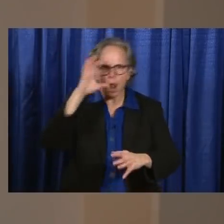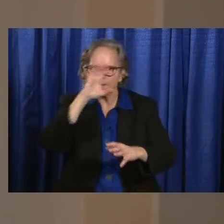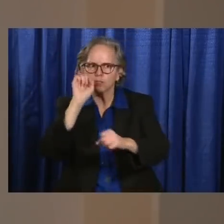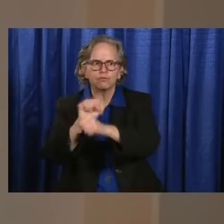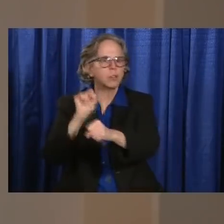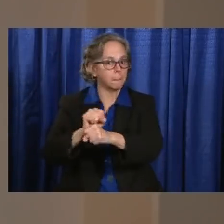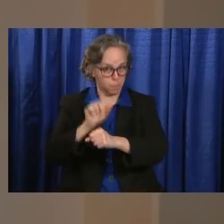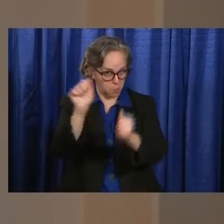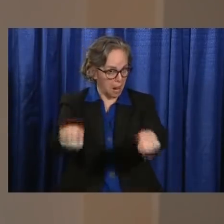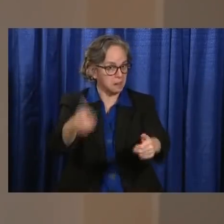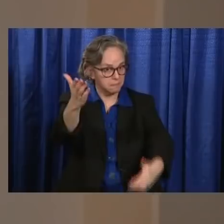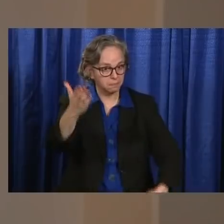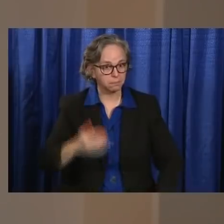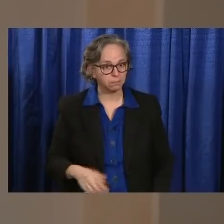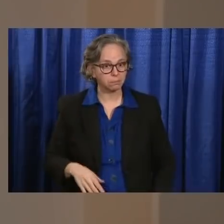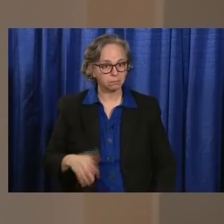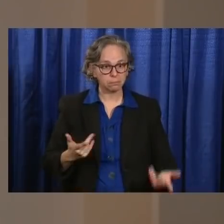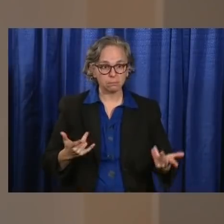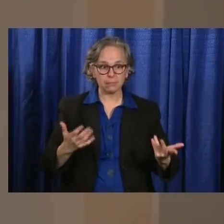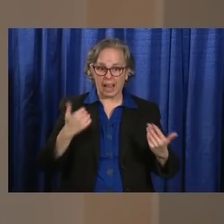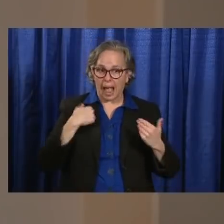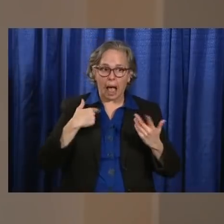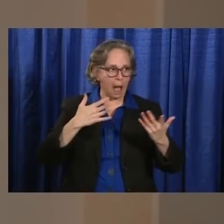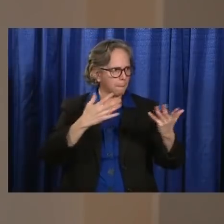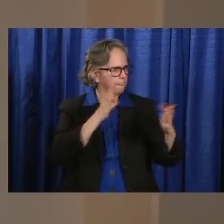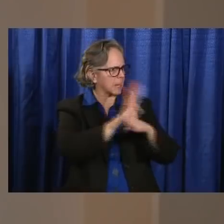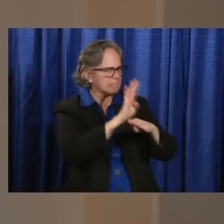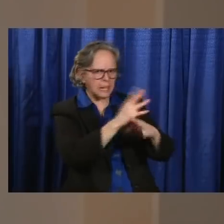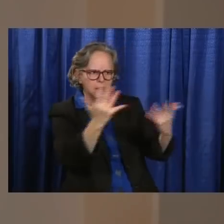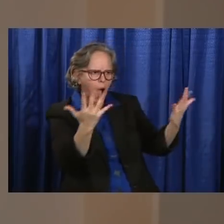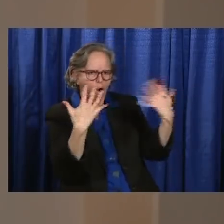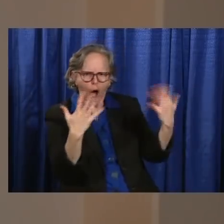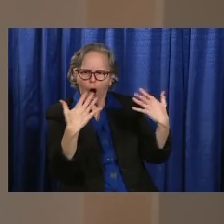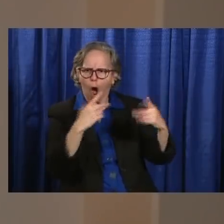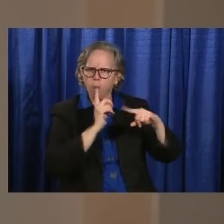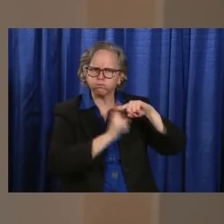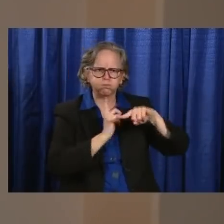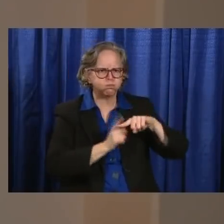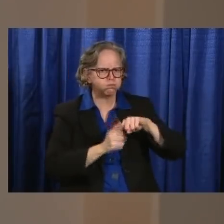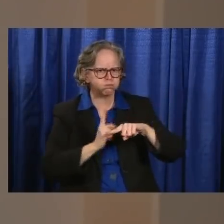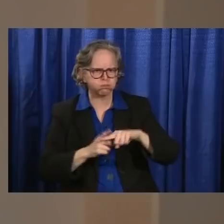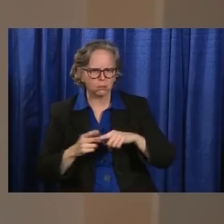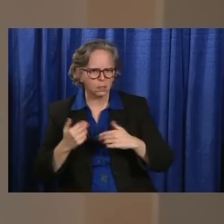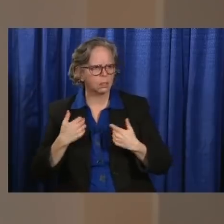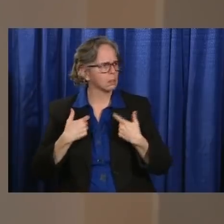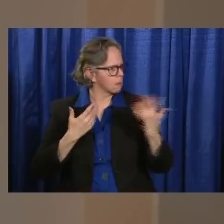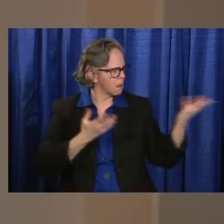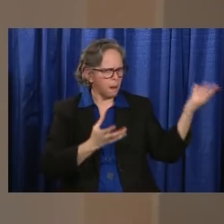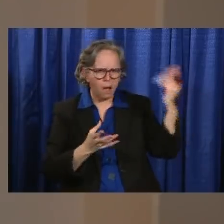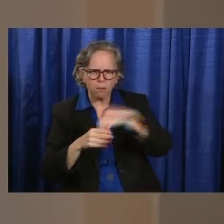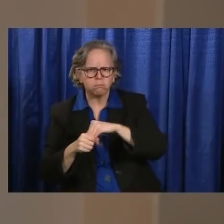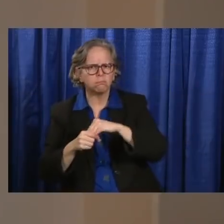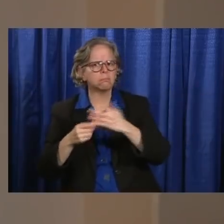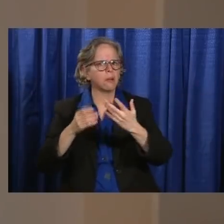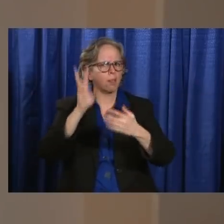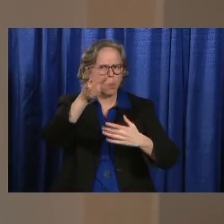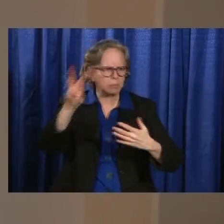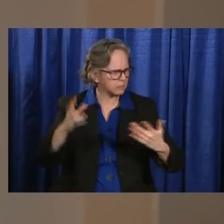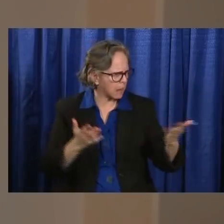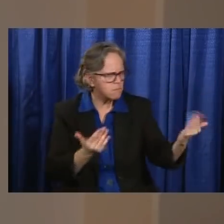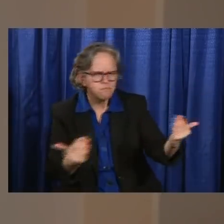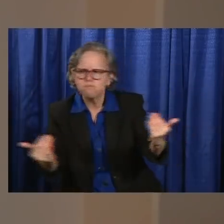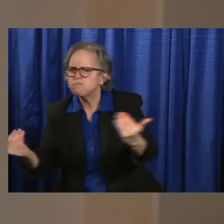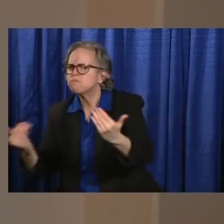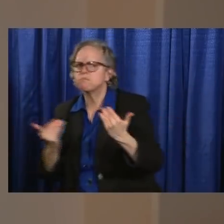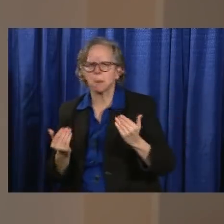this morning. Very, very helpful. And then two kind of, I didn't wear a tie today, and I don't have my